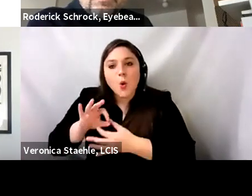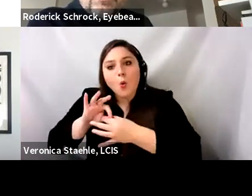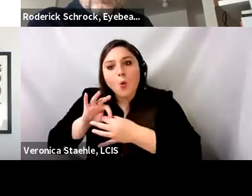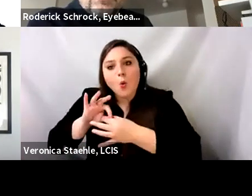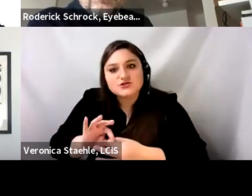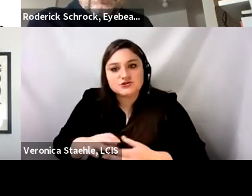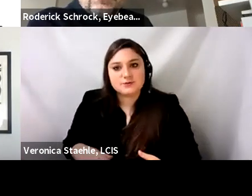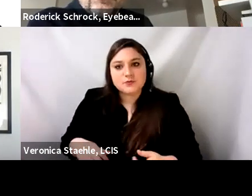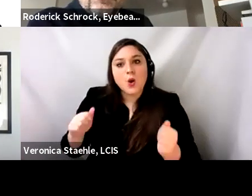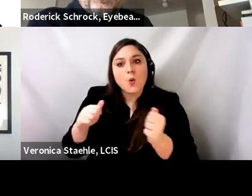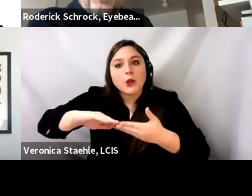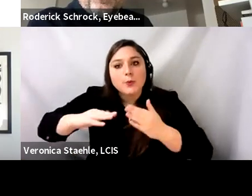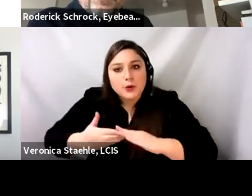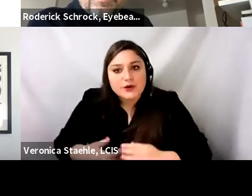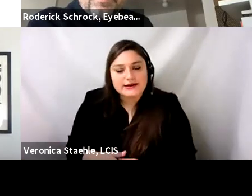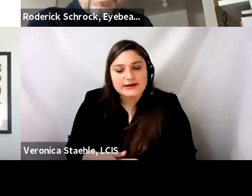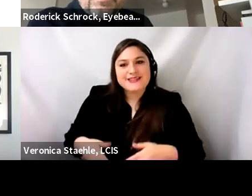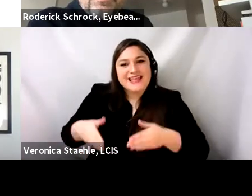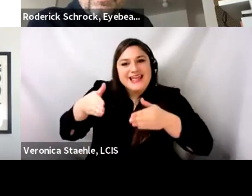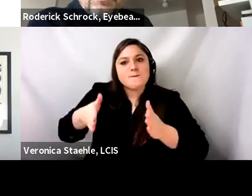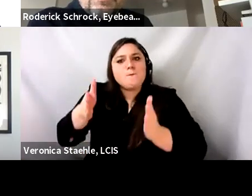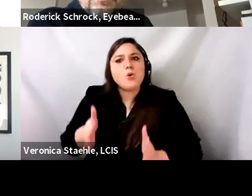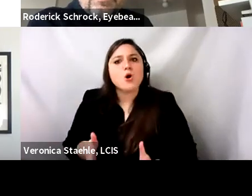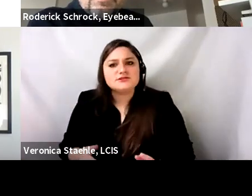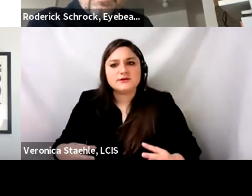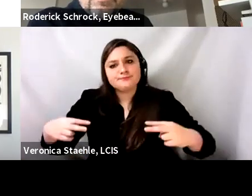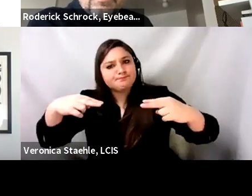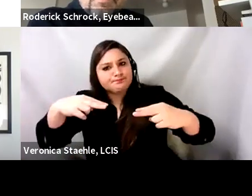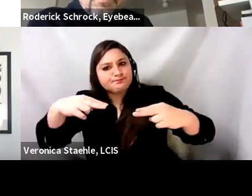community together is really